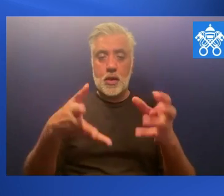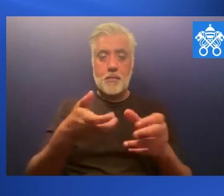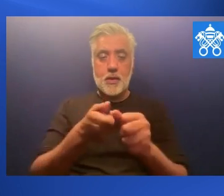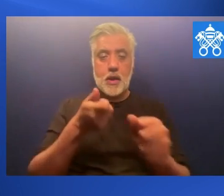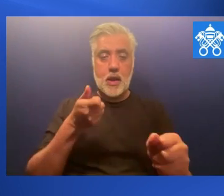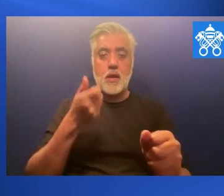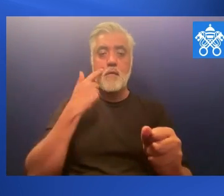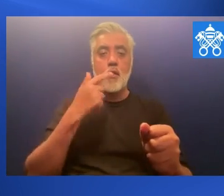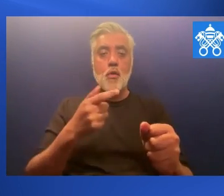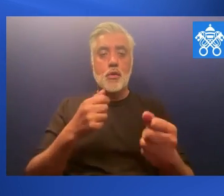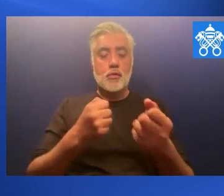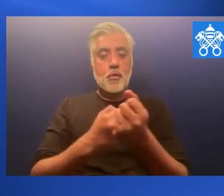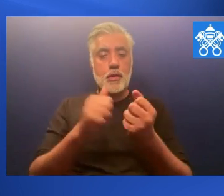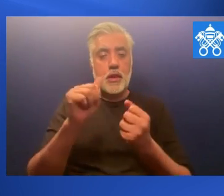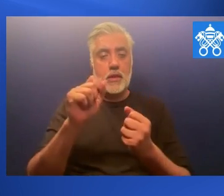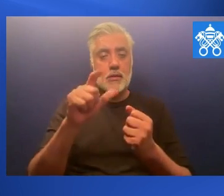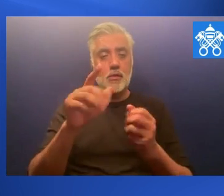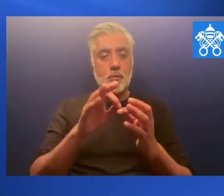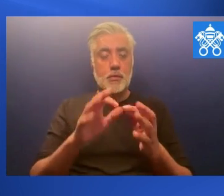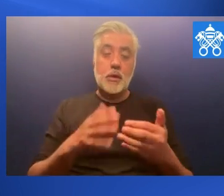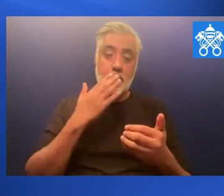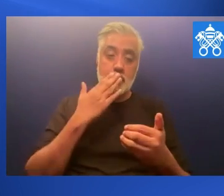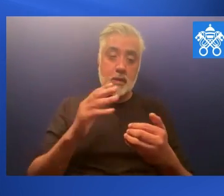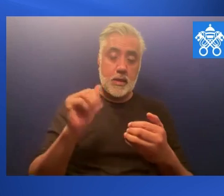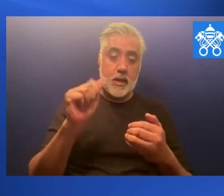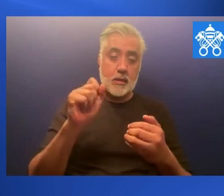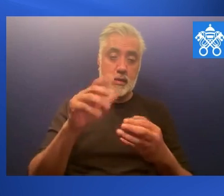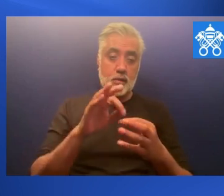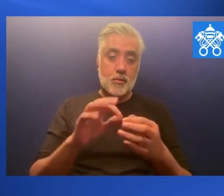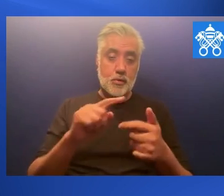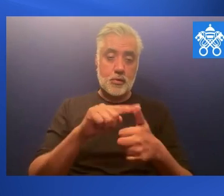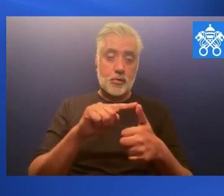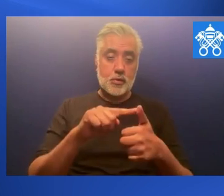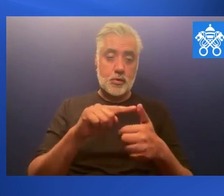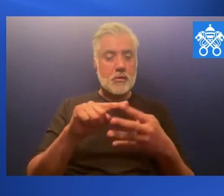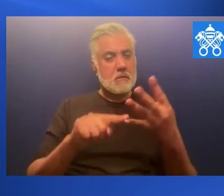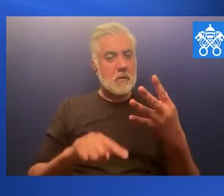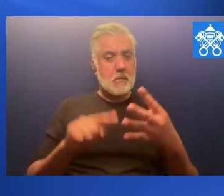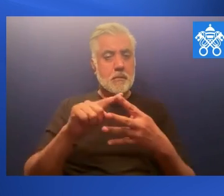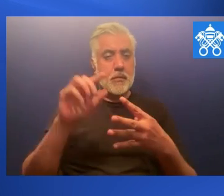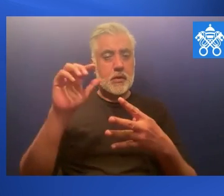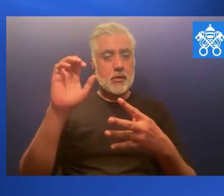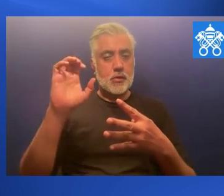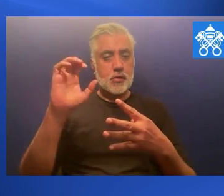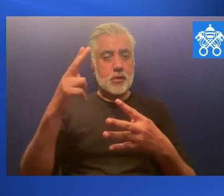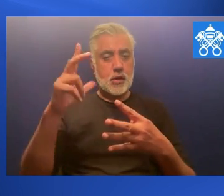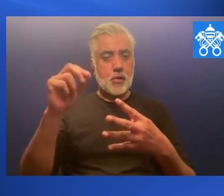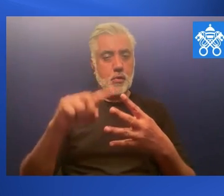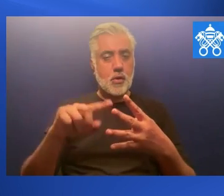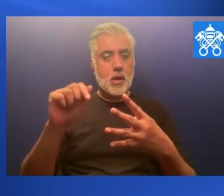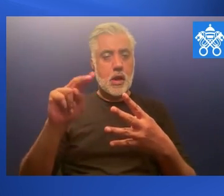Facebook, Instagram, and Twitter accounts for a summary of this evening's Vespers, as well as coverage of other Vatican and world